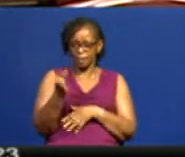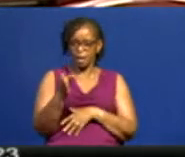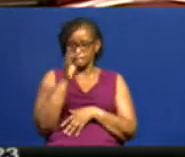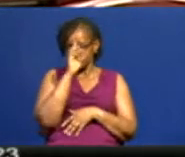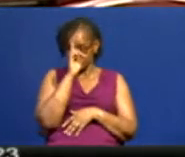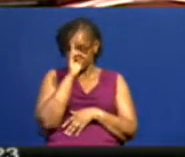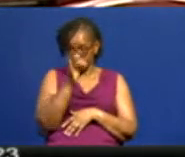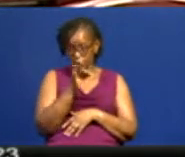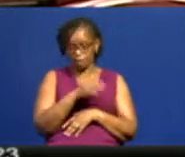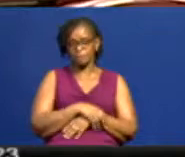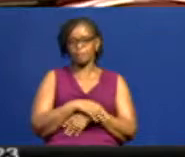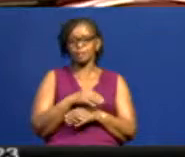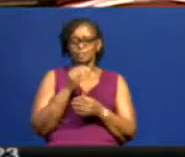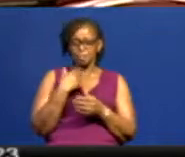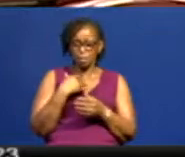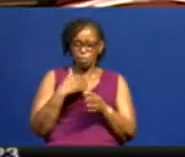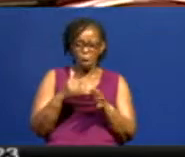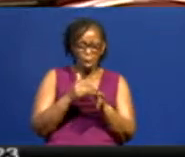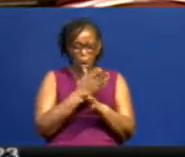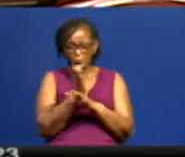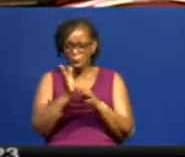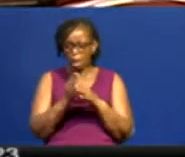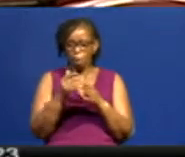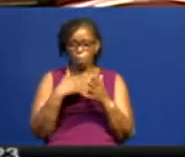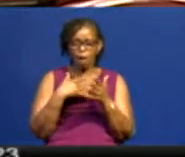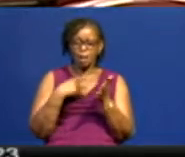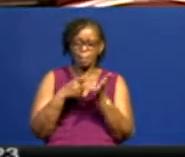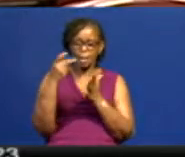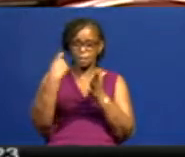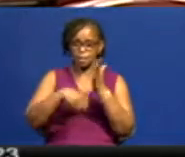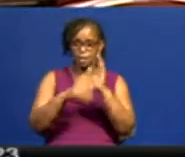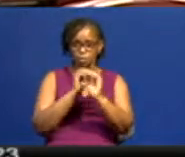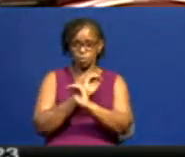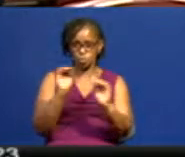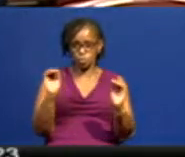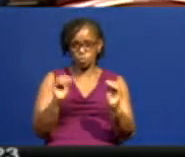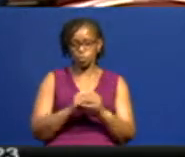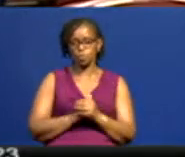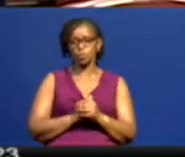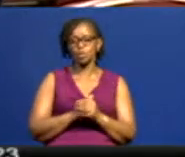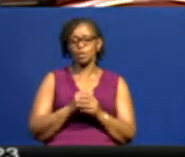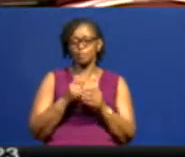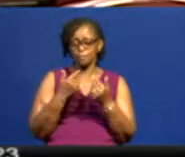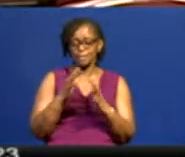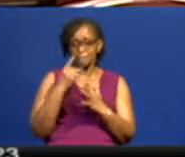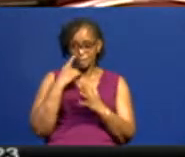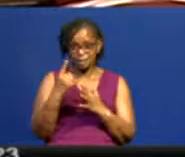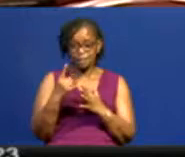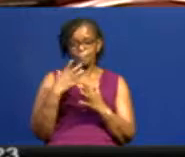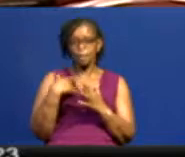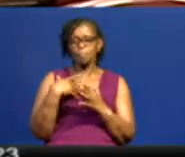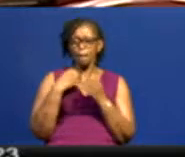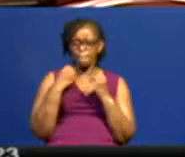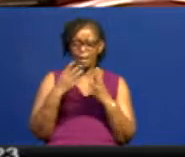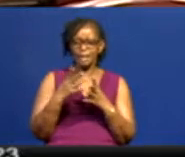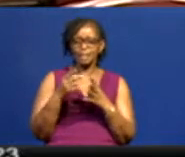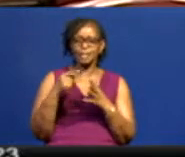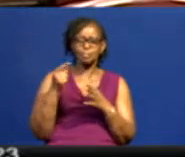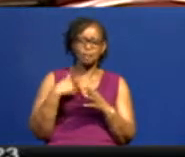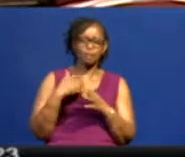of tax evasions in this country. We have seen so many people evading paying